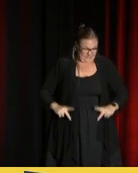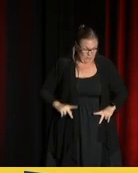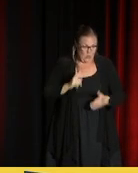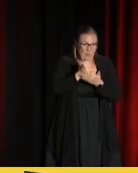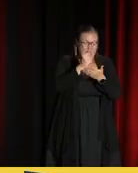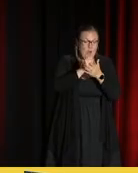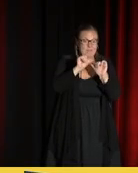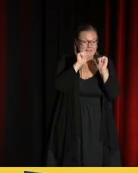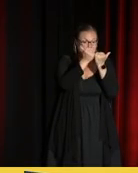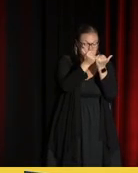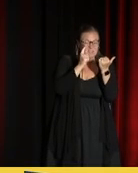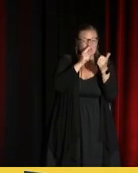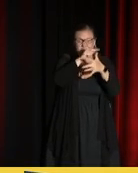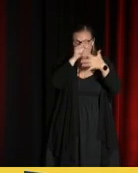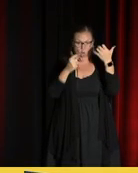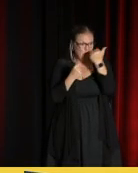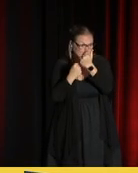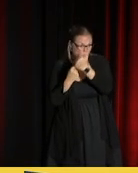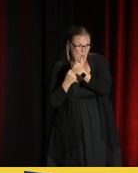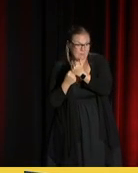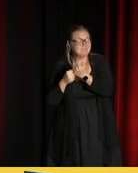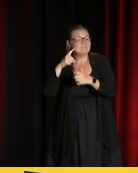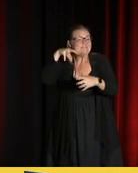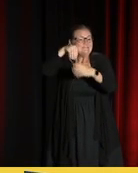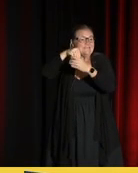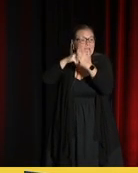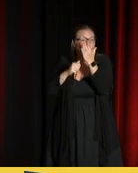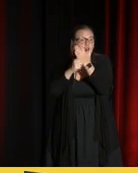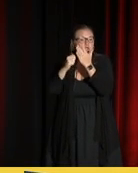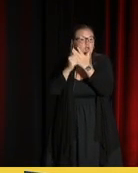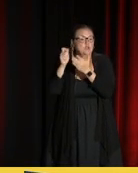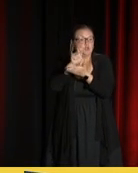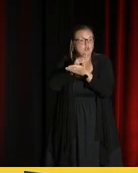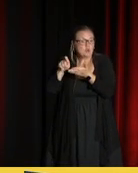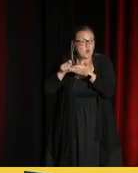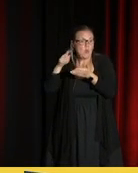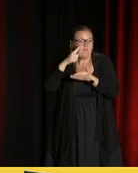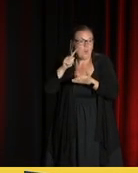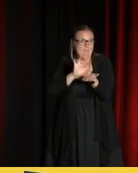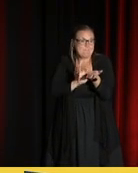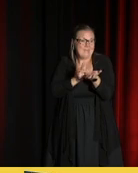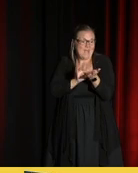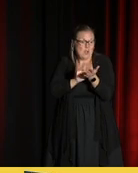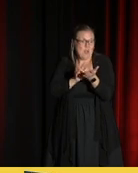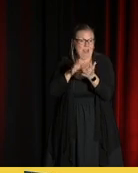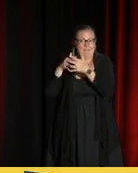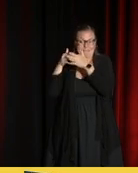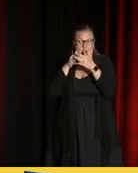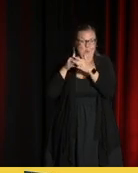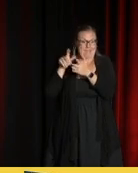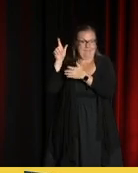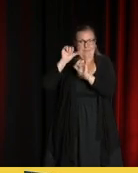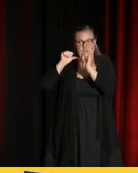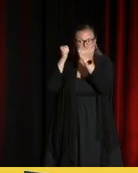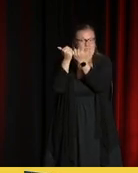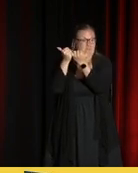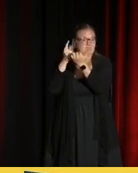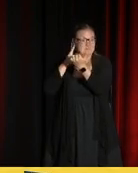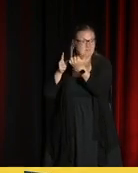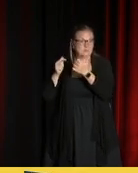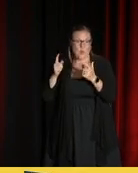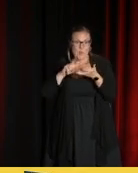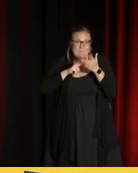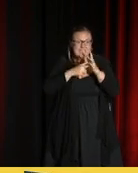Therapy Association, and was featured in the Journal of the American Medical Association. So what does that mean? It means